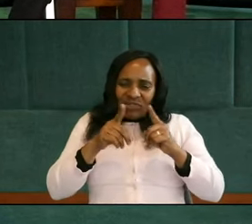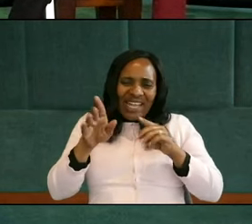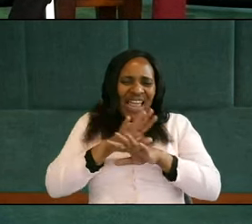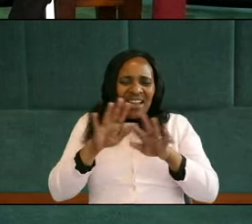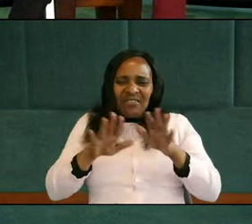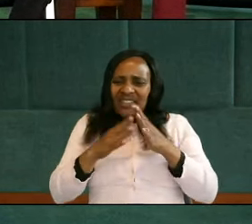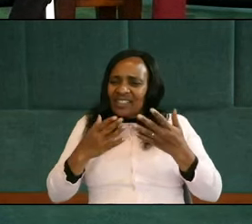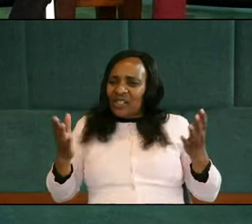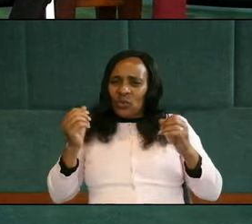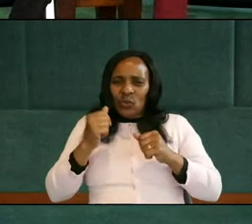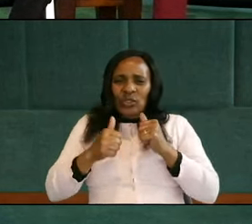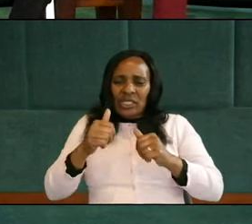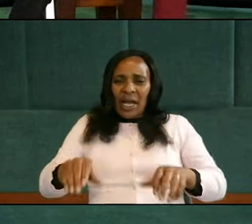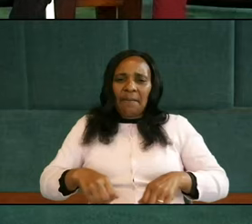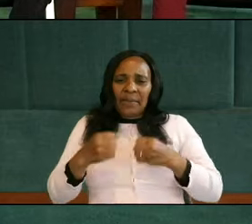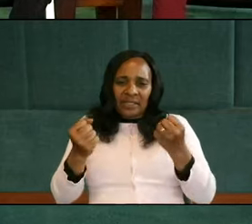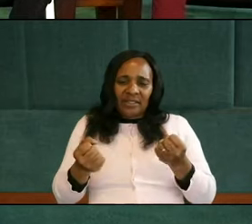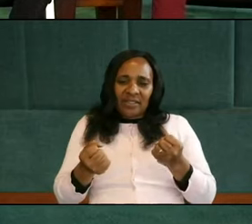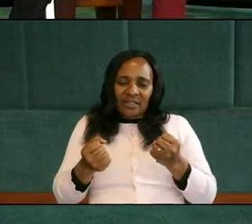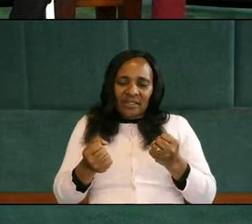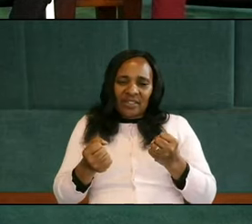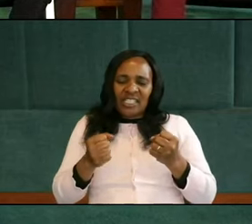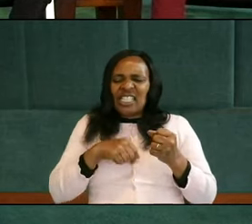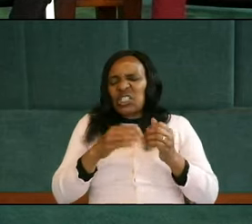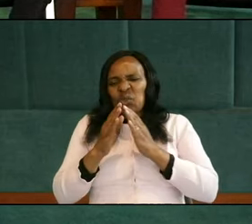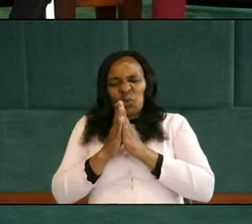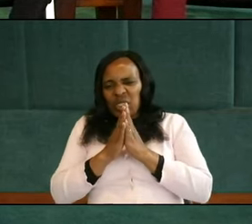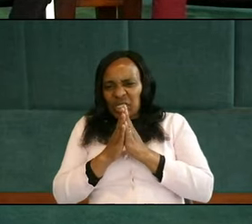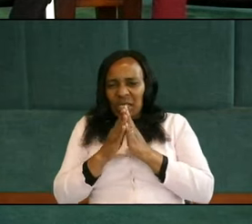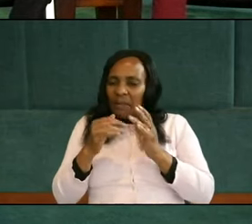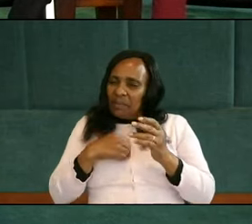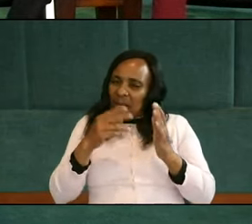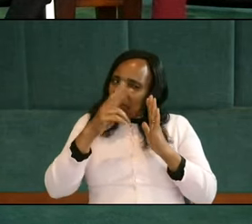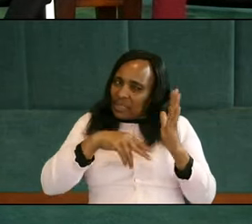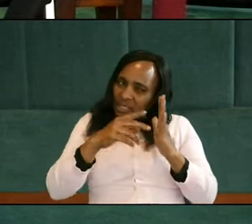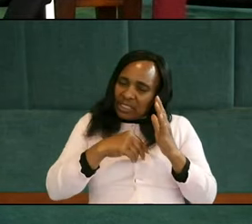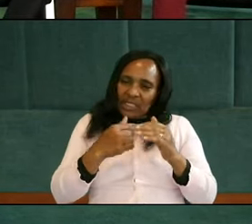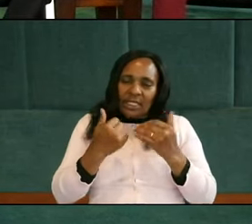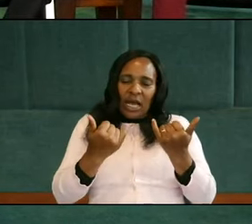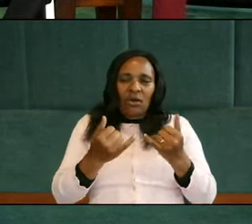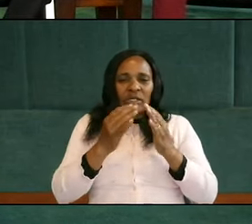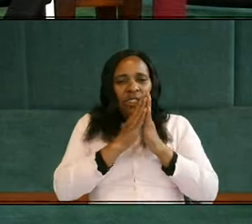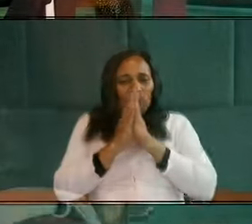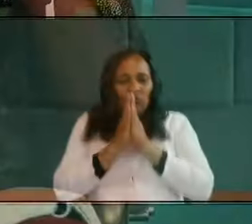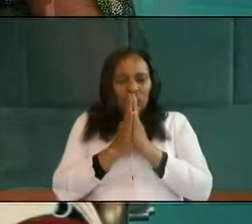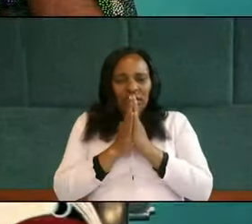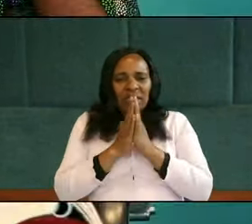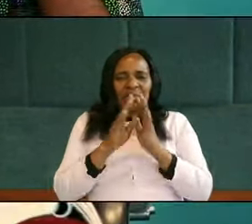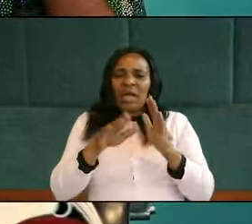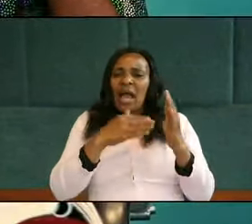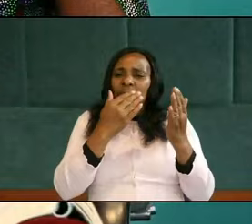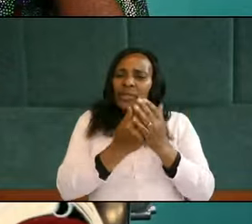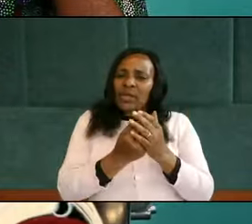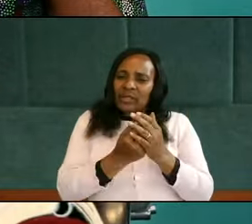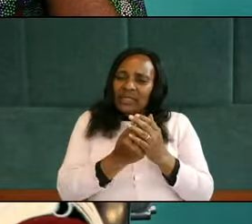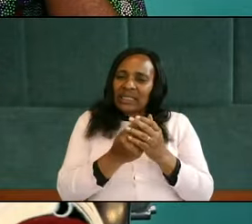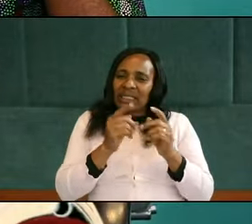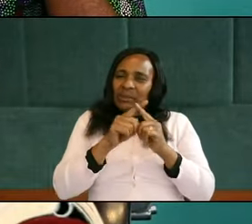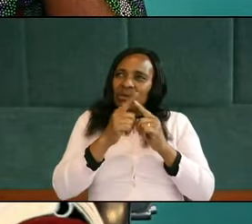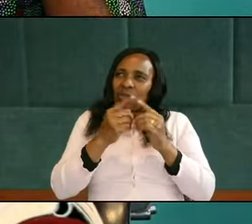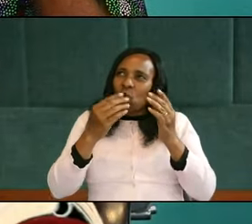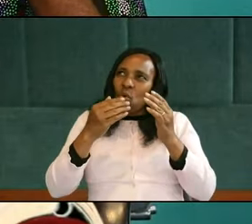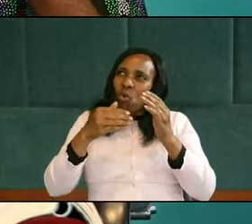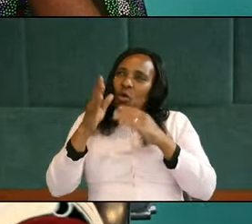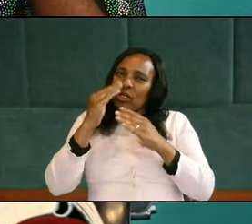that happened in like phrases. Yes. Because I mean, okay, I'm reading the story now and I'm like applying like good sense and I'm